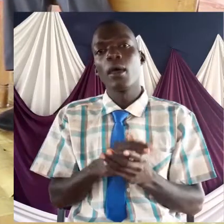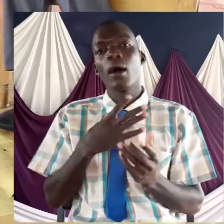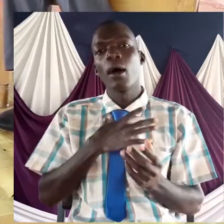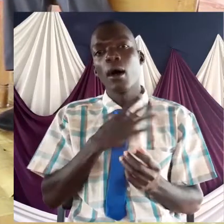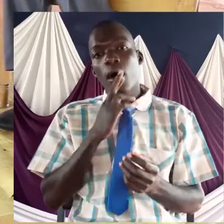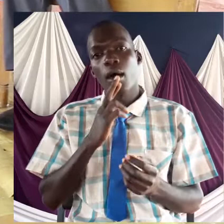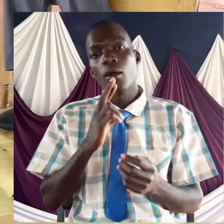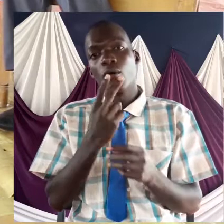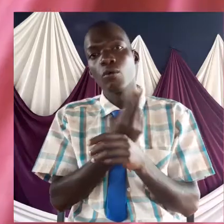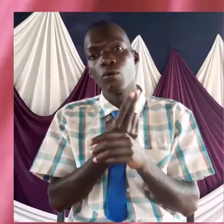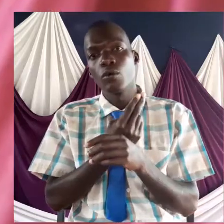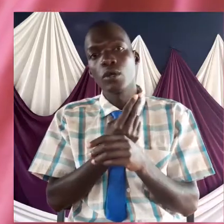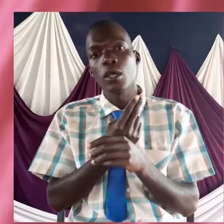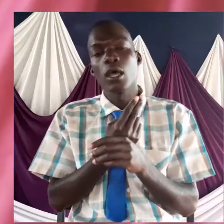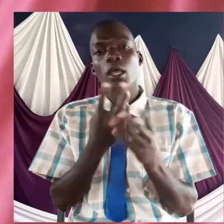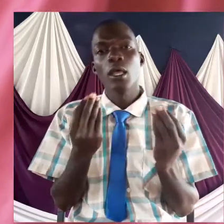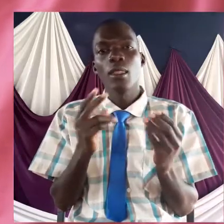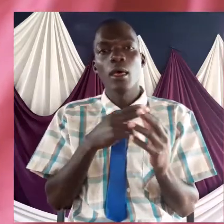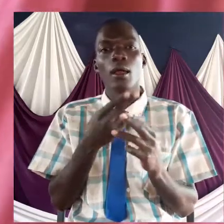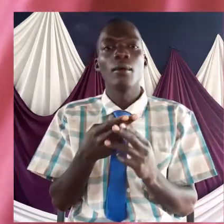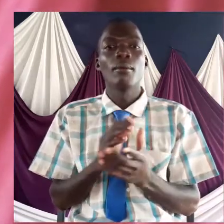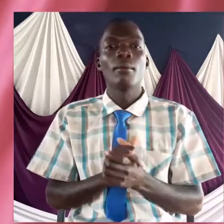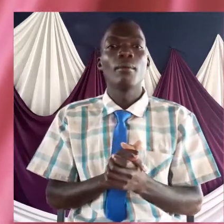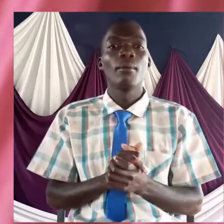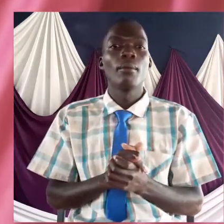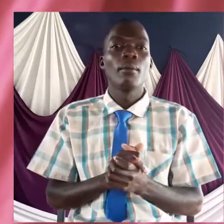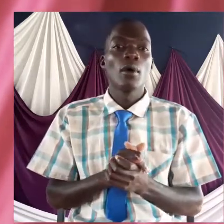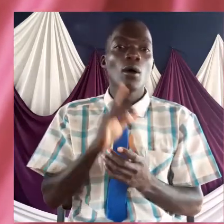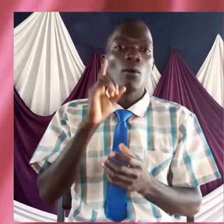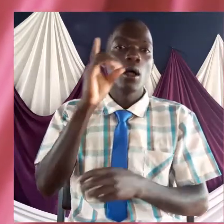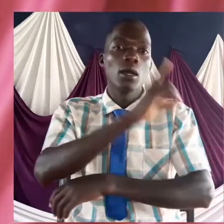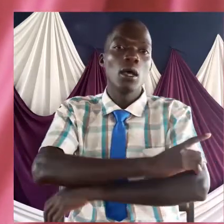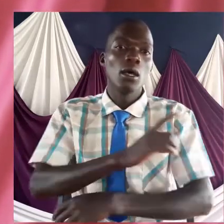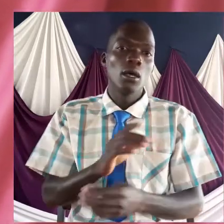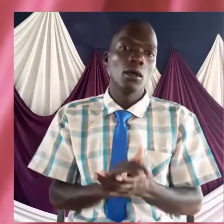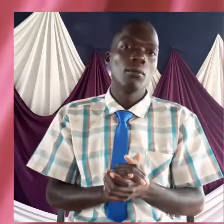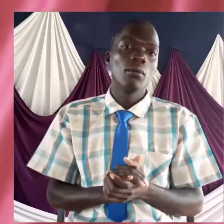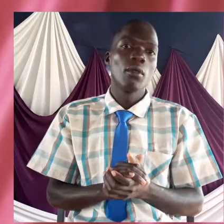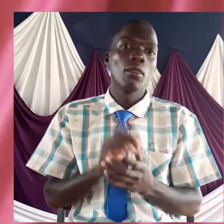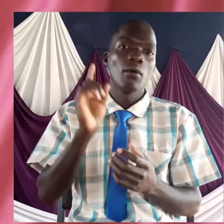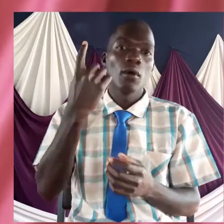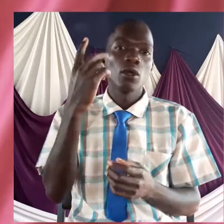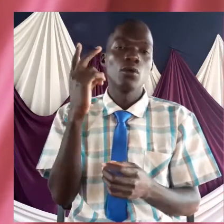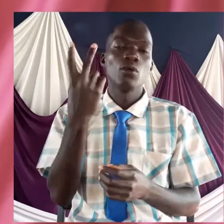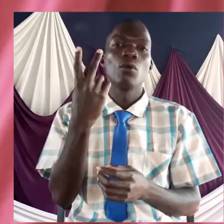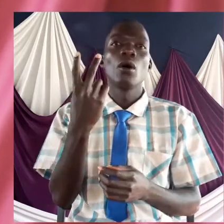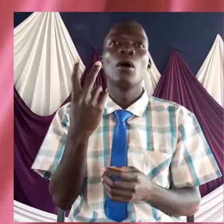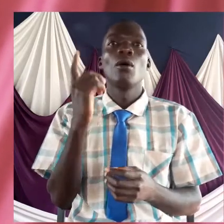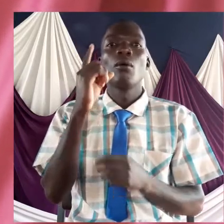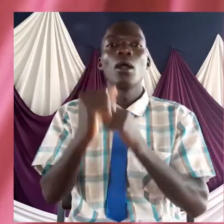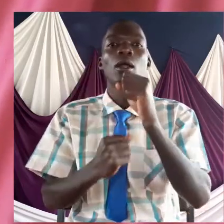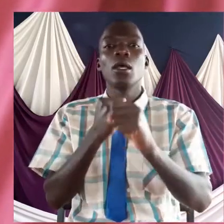used symbolically, then one day refers to